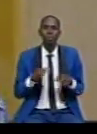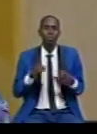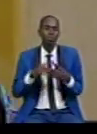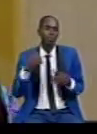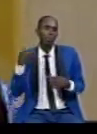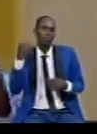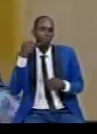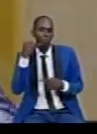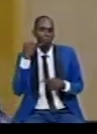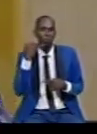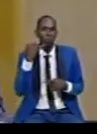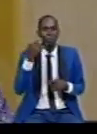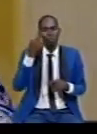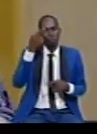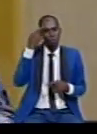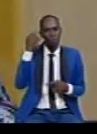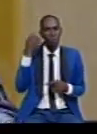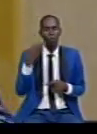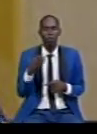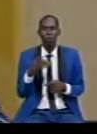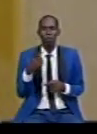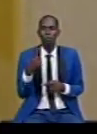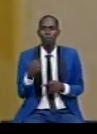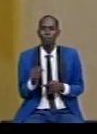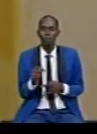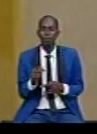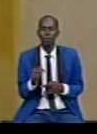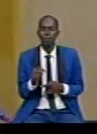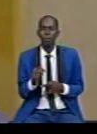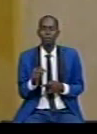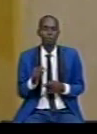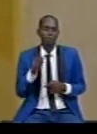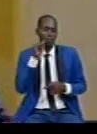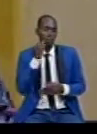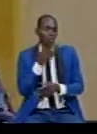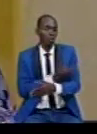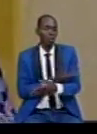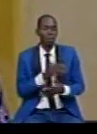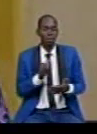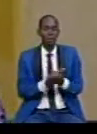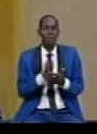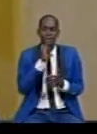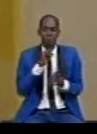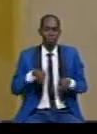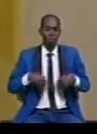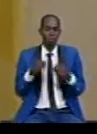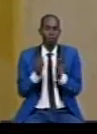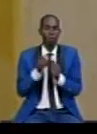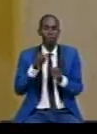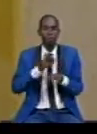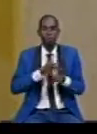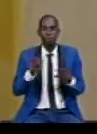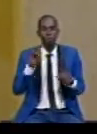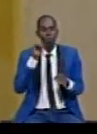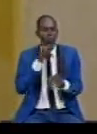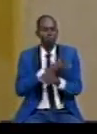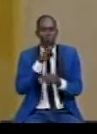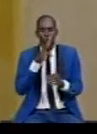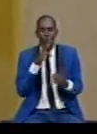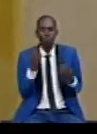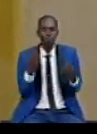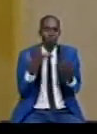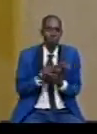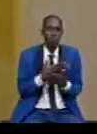them because of their younger daughter, that small daughter that is with me. I didn't want her to know what was going on. So I kept quiet. In